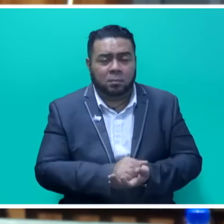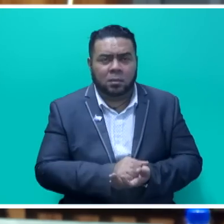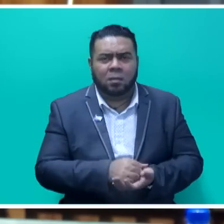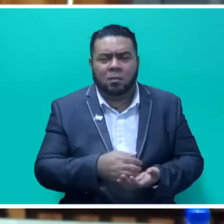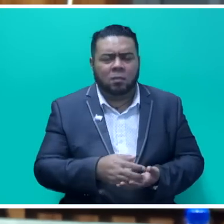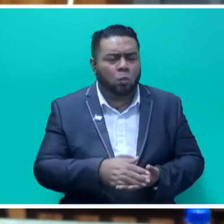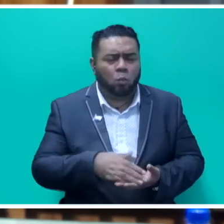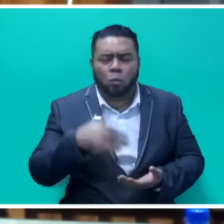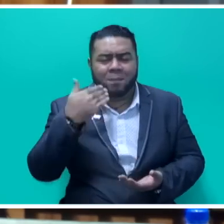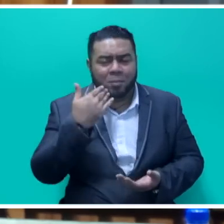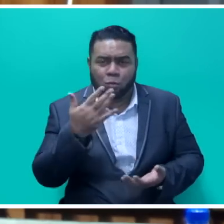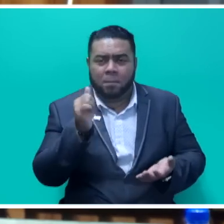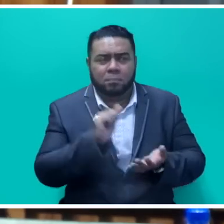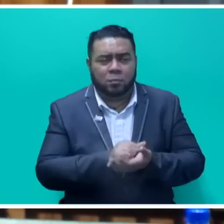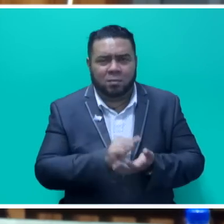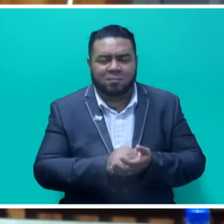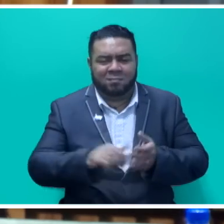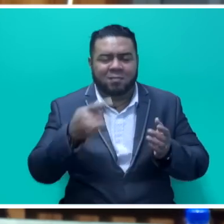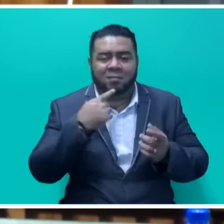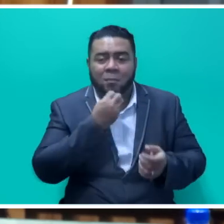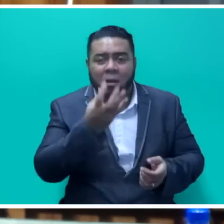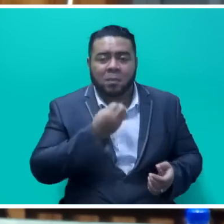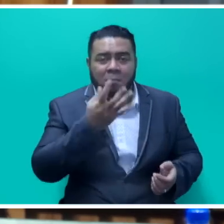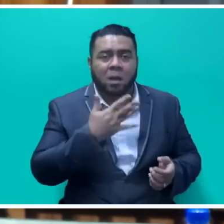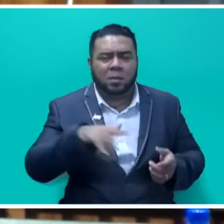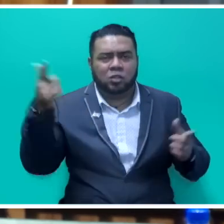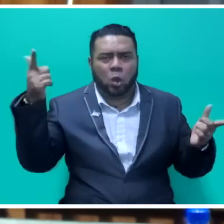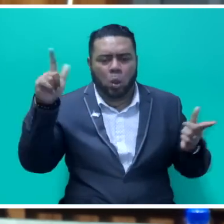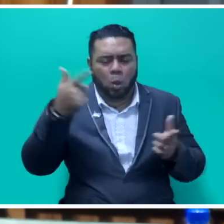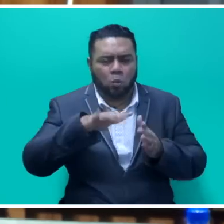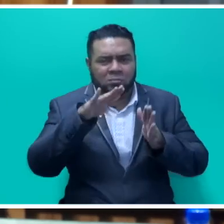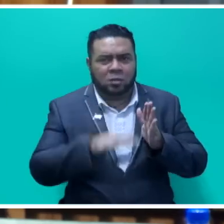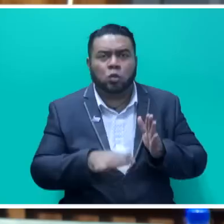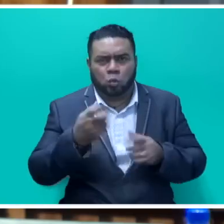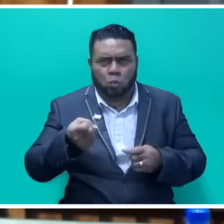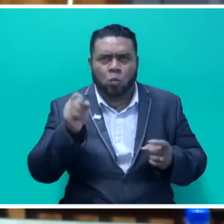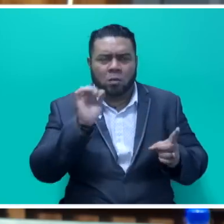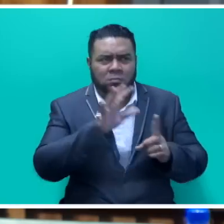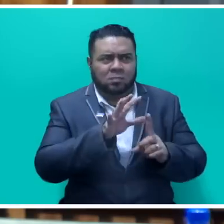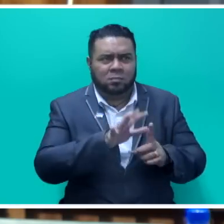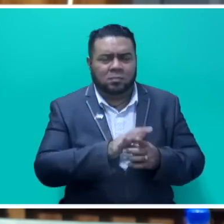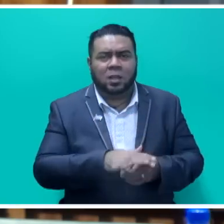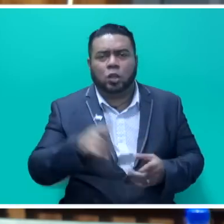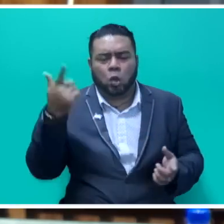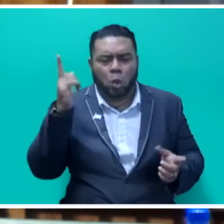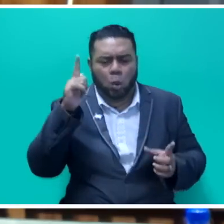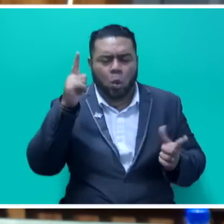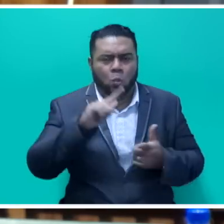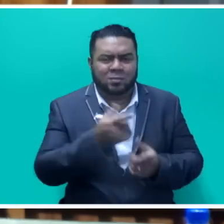things they say, because it lowers the dignity. You were attacked, Mr. Speaker. It lowers the